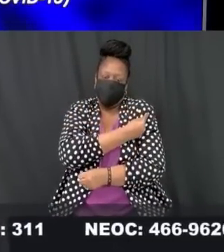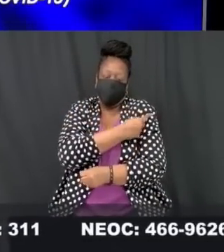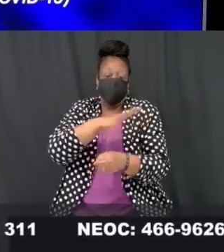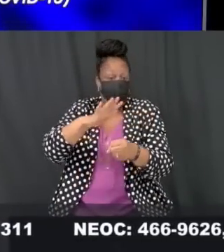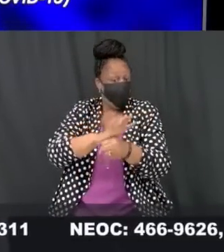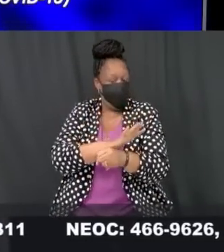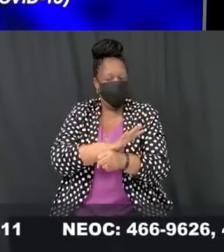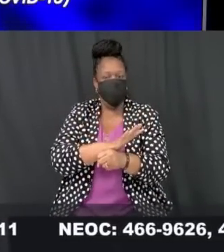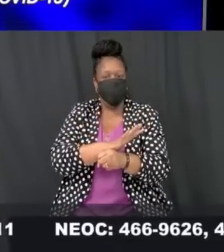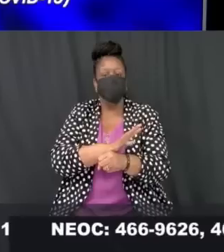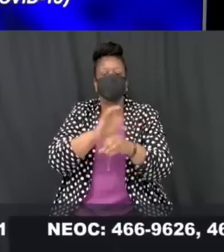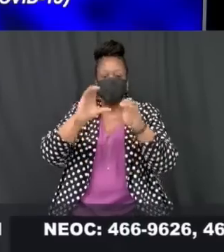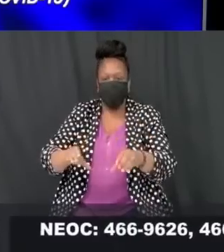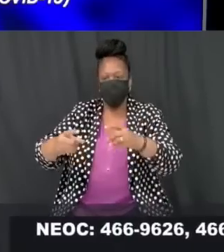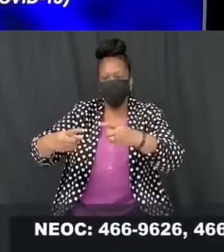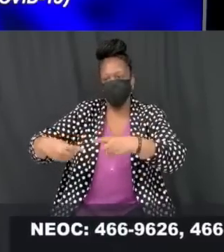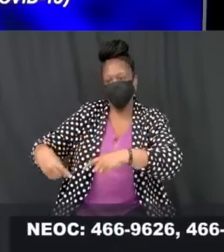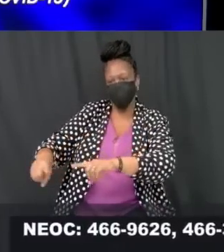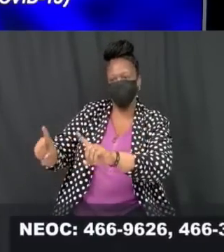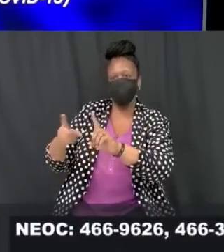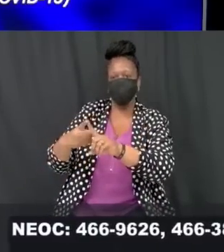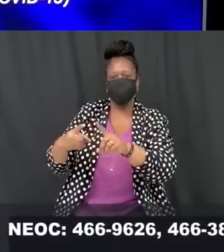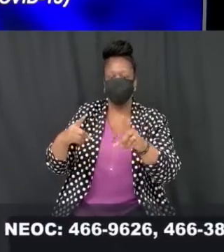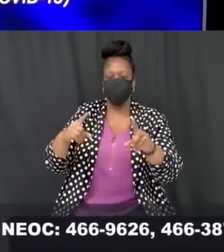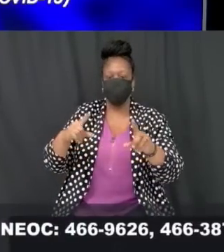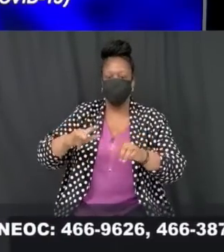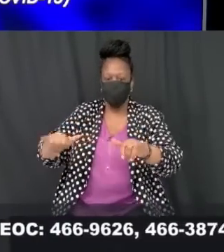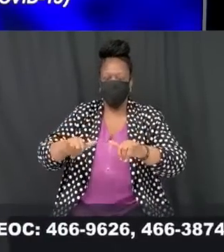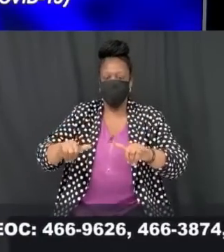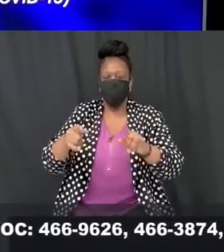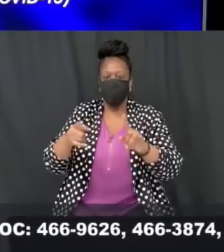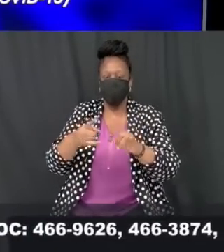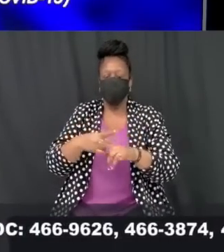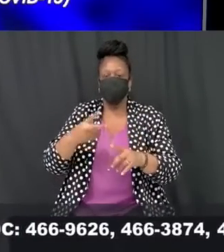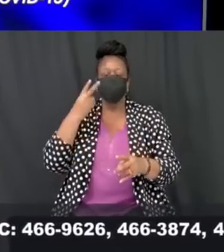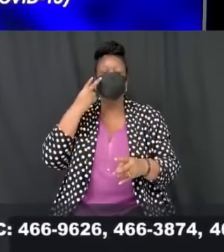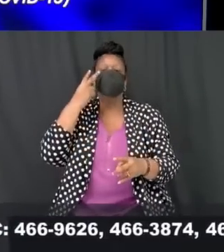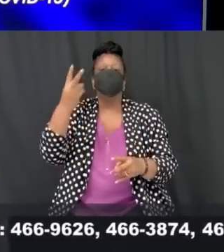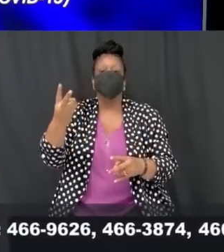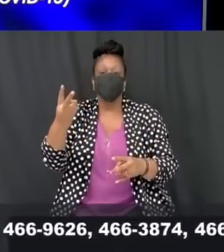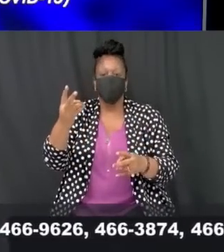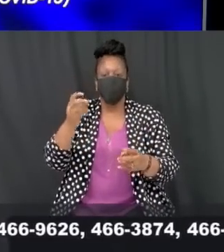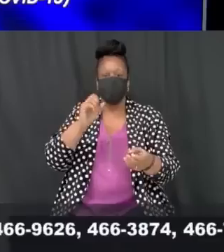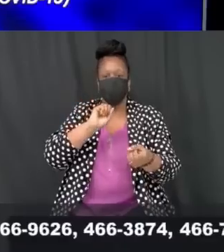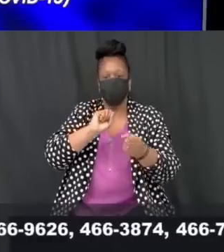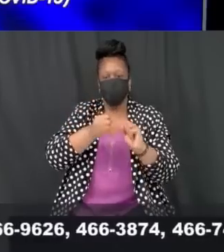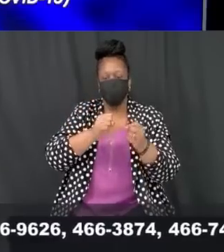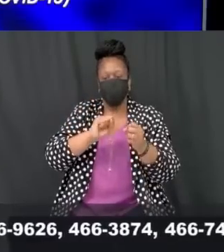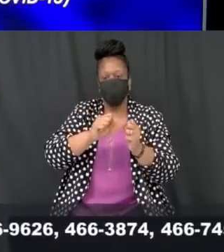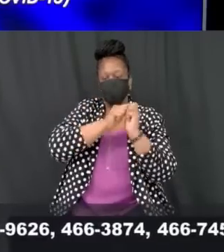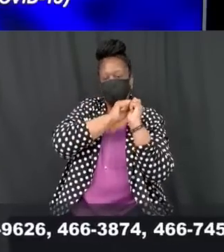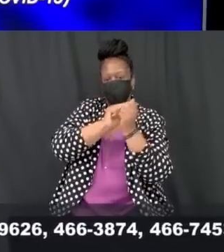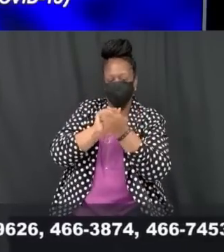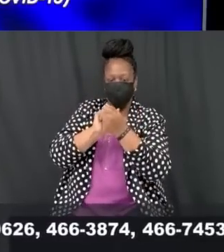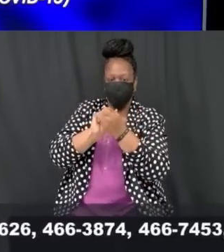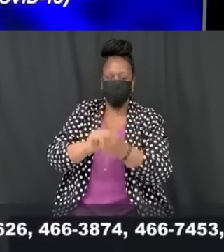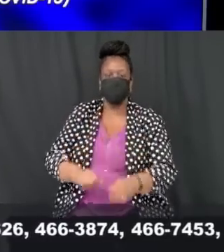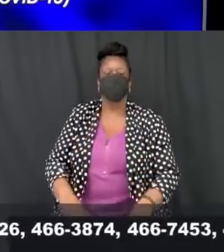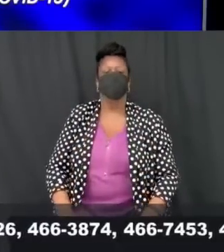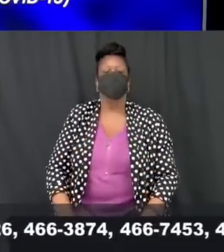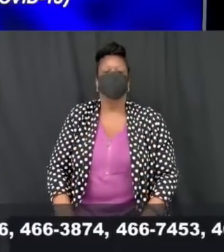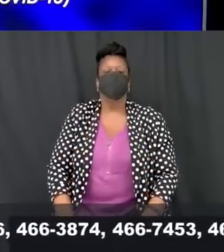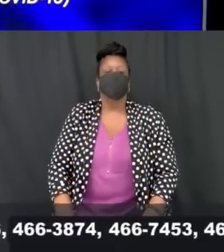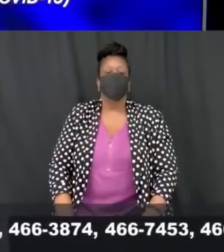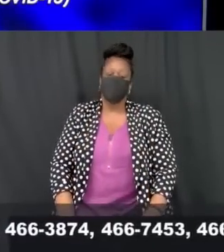All spectators shall be required to produce proof of vaccination by presenting the COVID-19